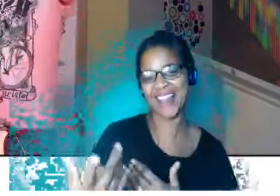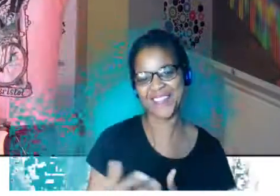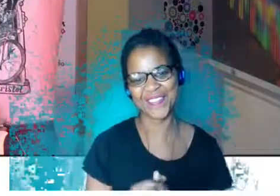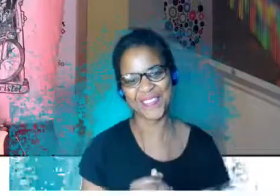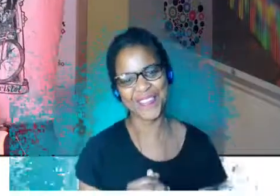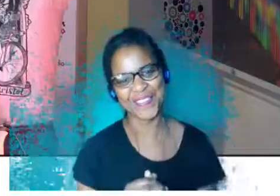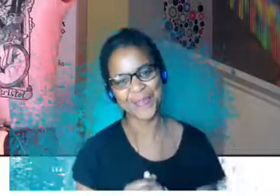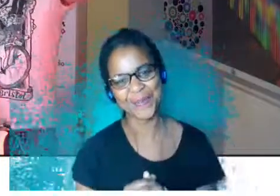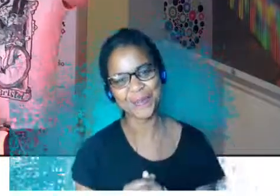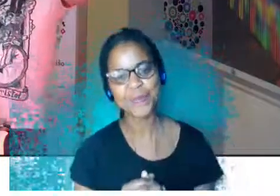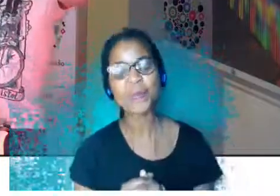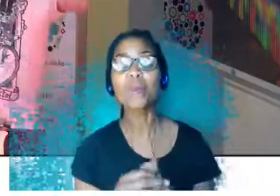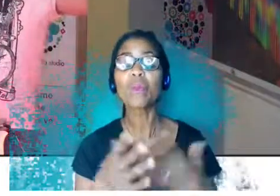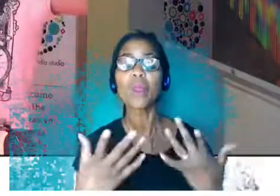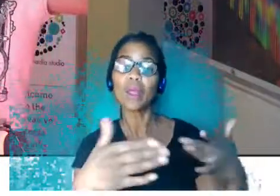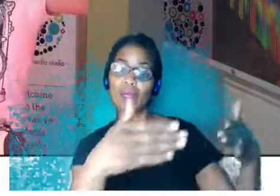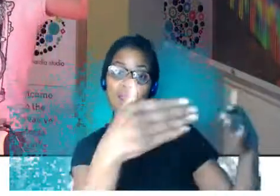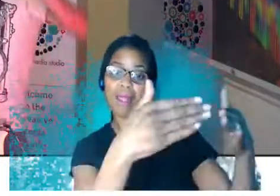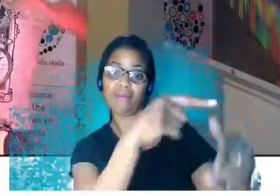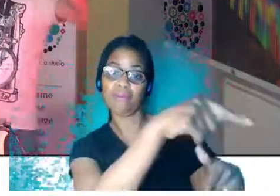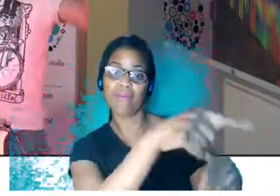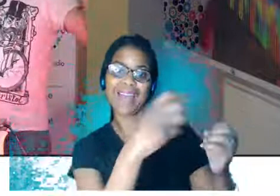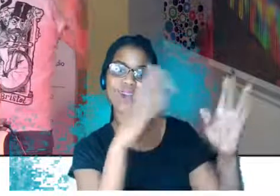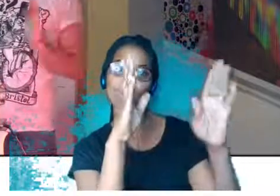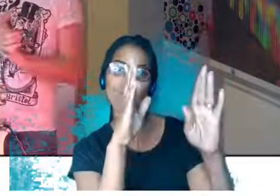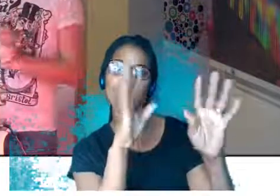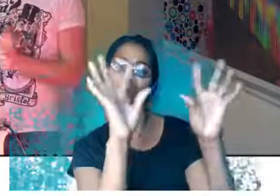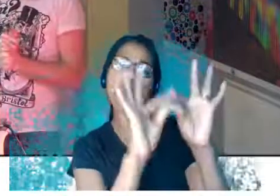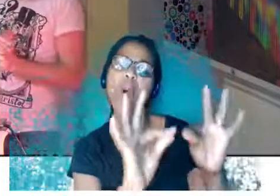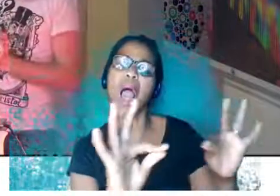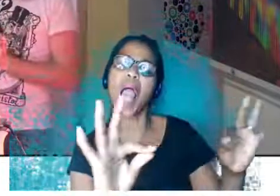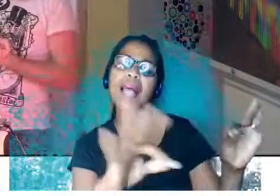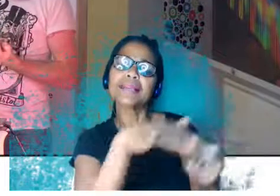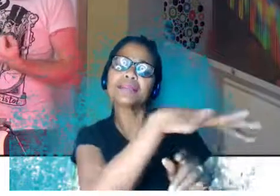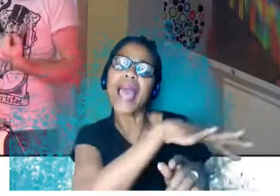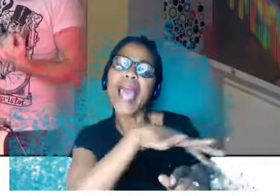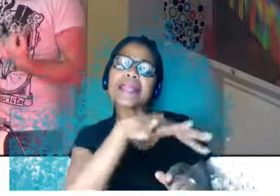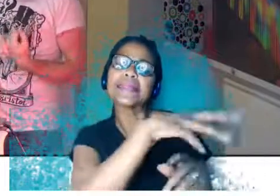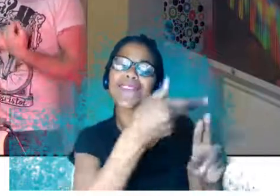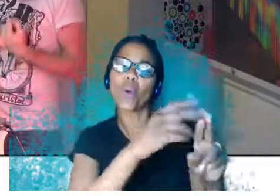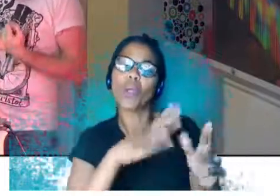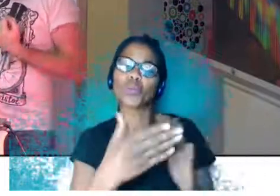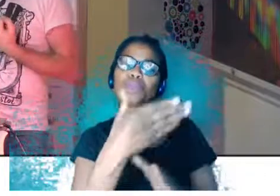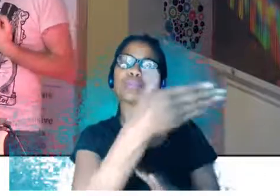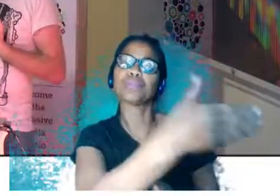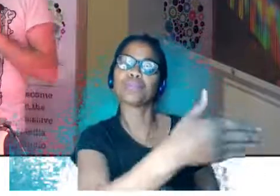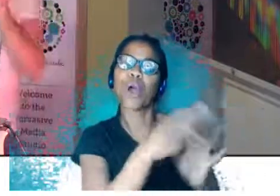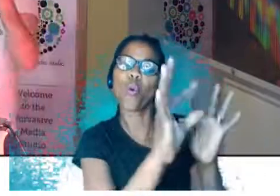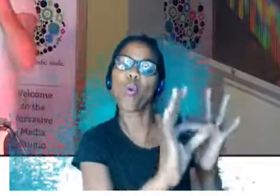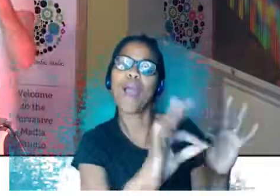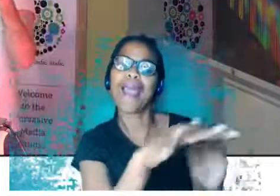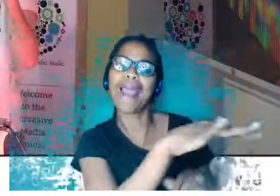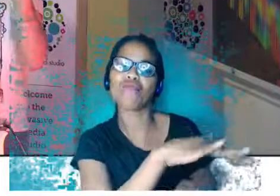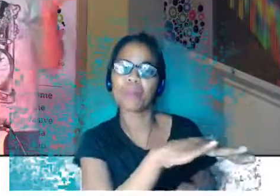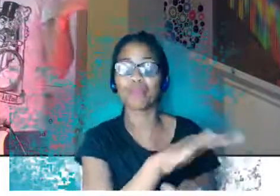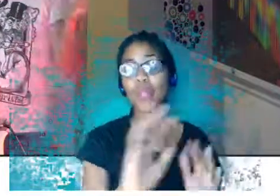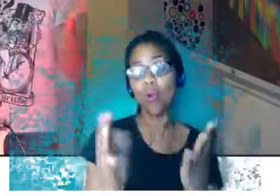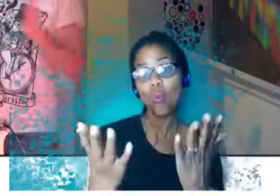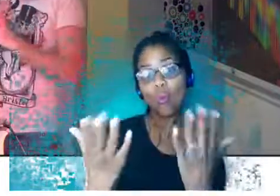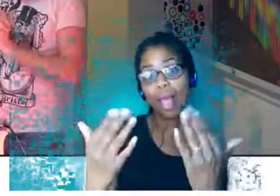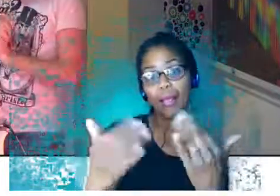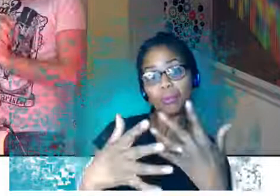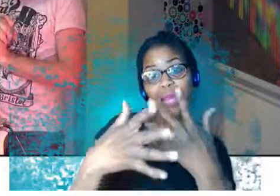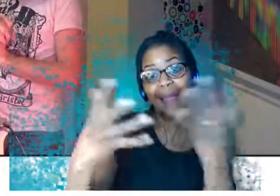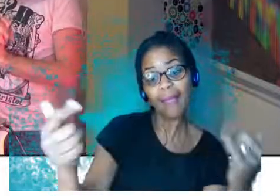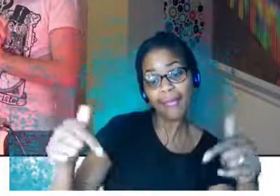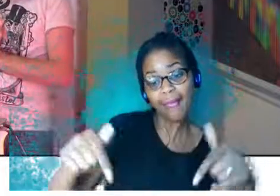There is a quiet space just to the left there if anyone needs it at any point, feel free to get up and move around during the talk. And especially a welcome to any of out there watching here or in the building